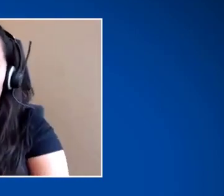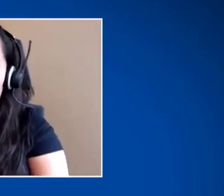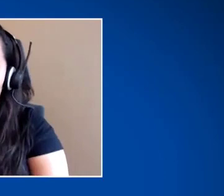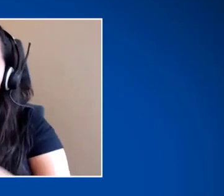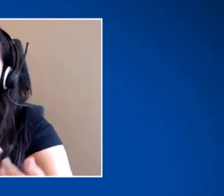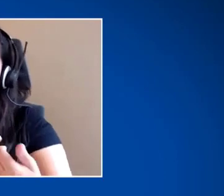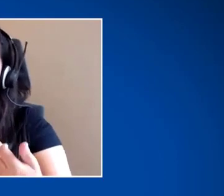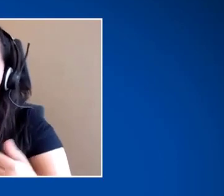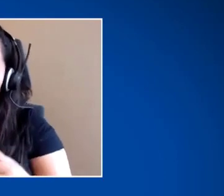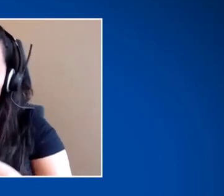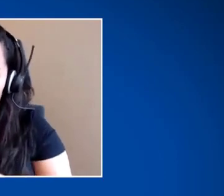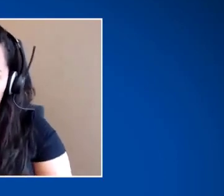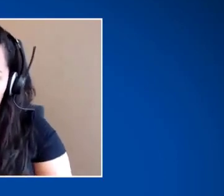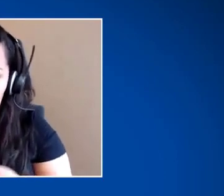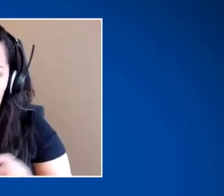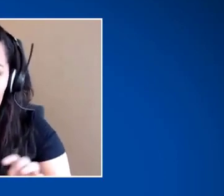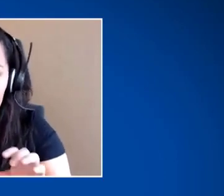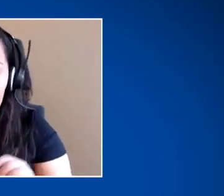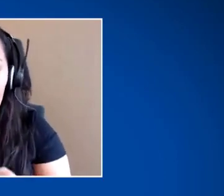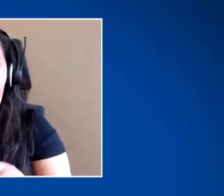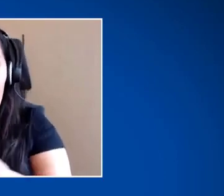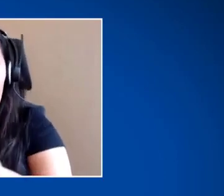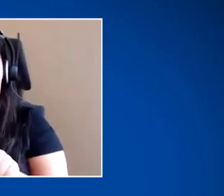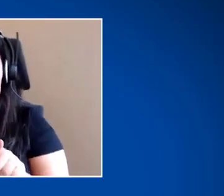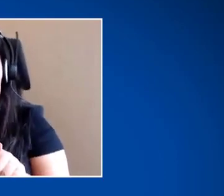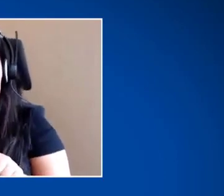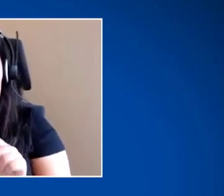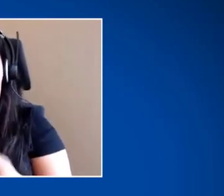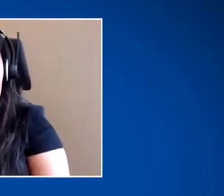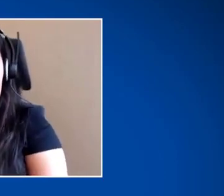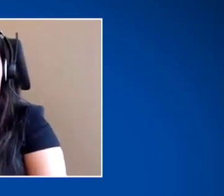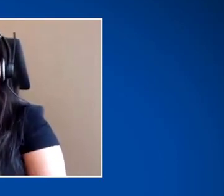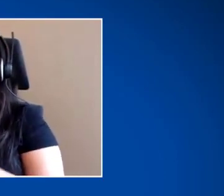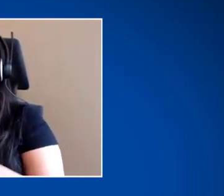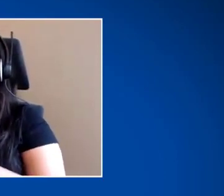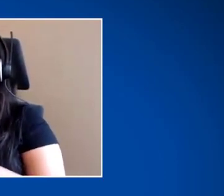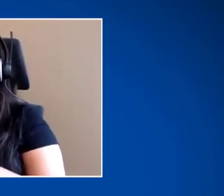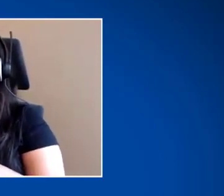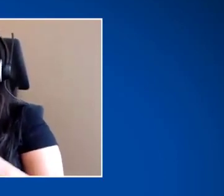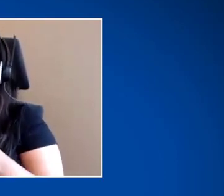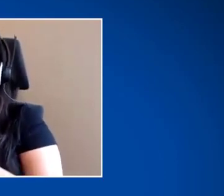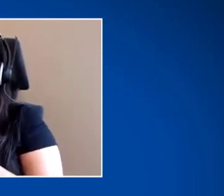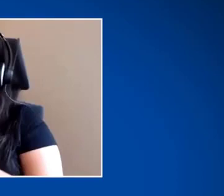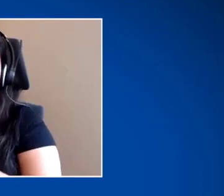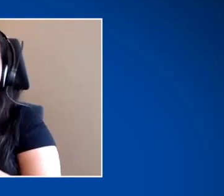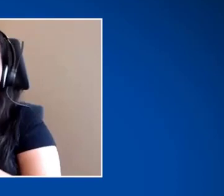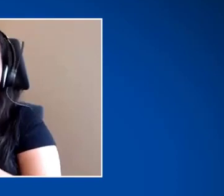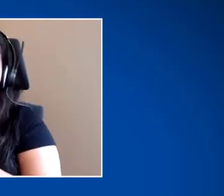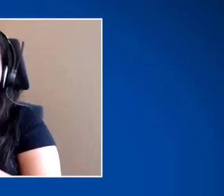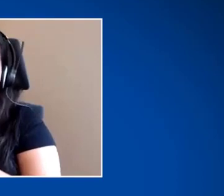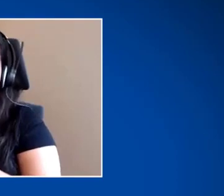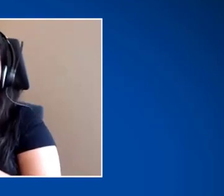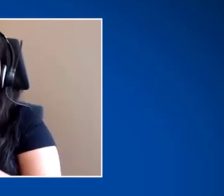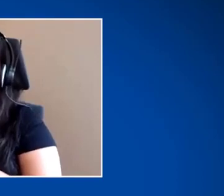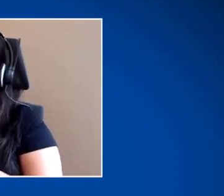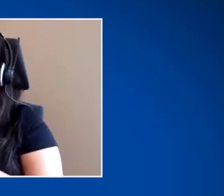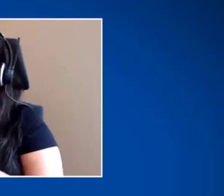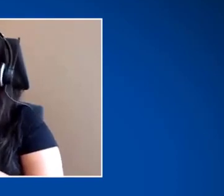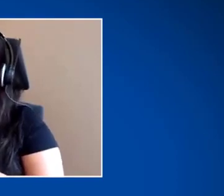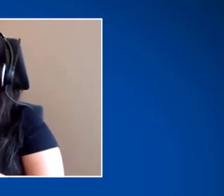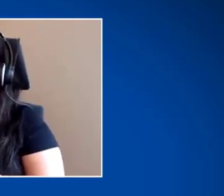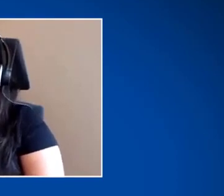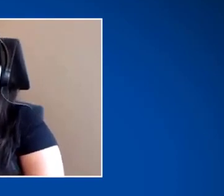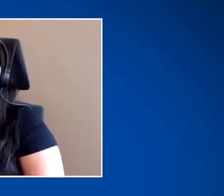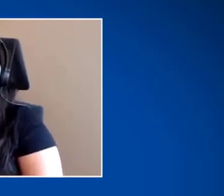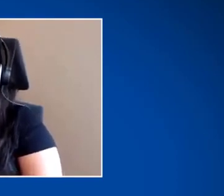with. And we can also mitigate problems related to reputational bias. And by doing these two